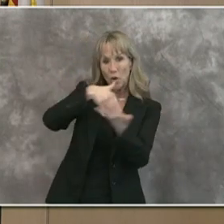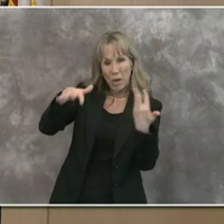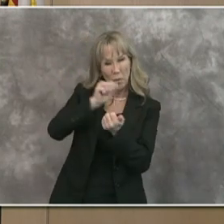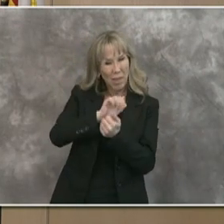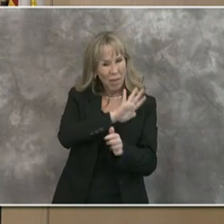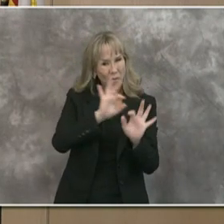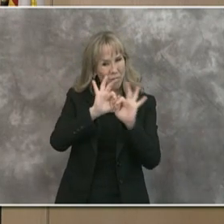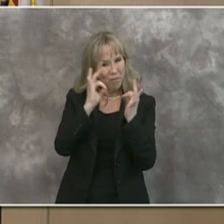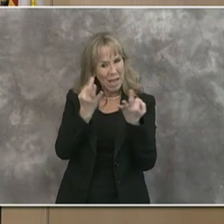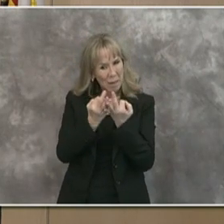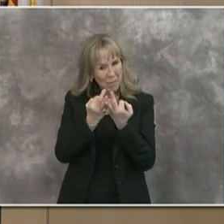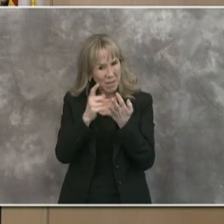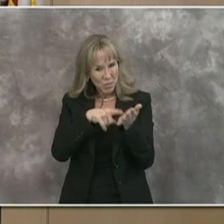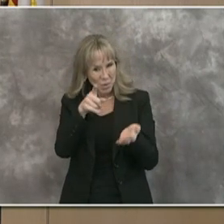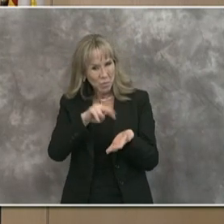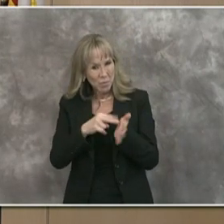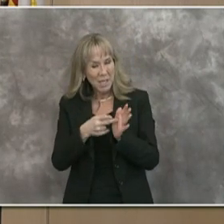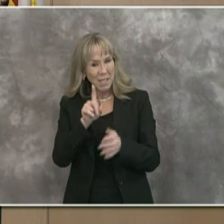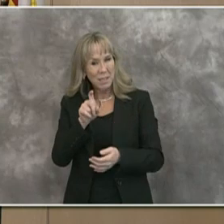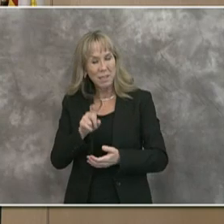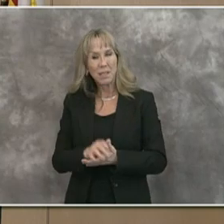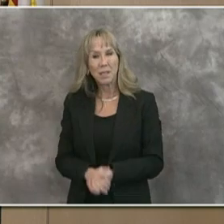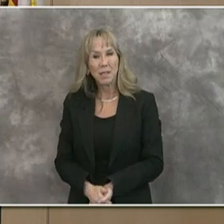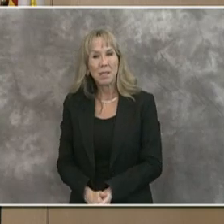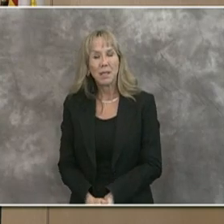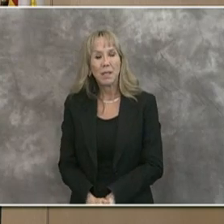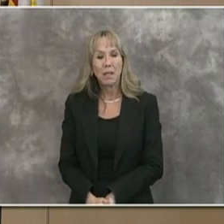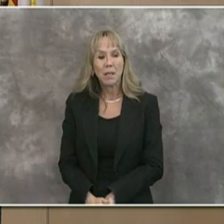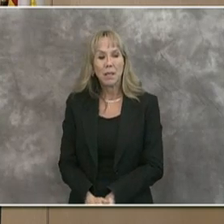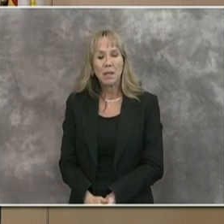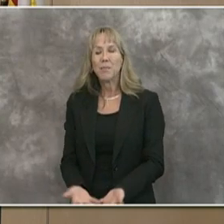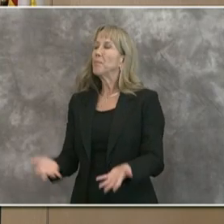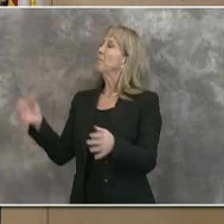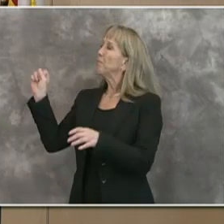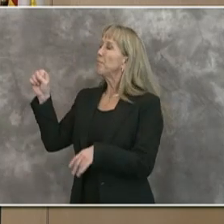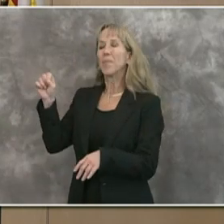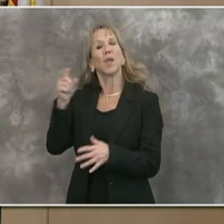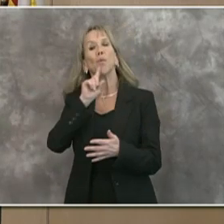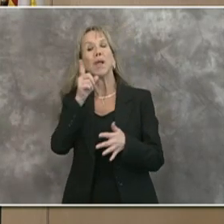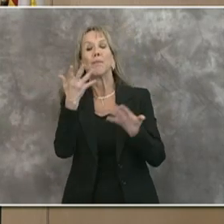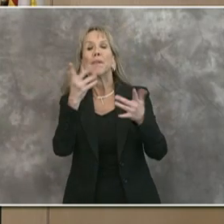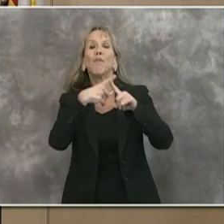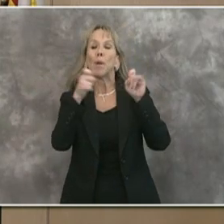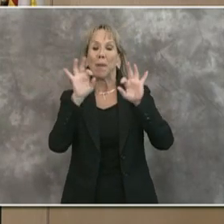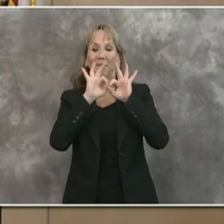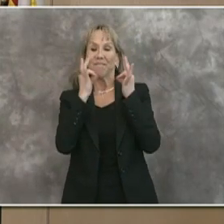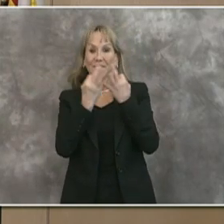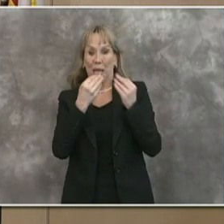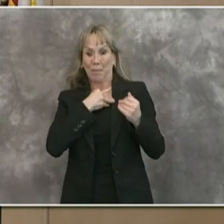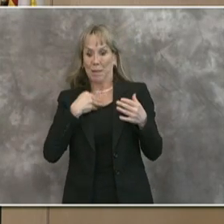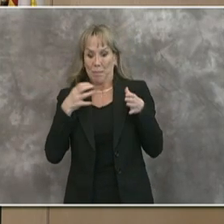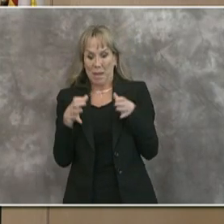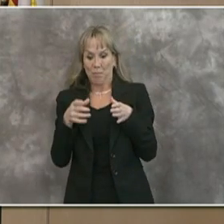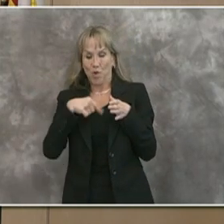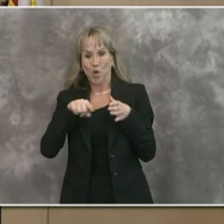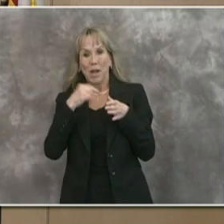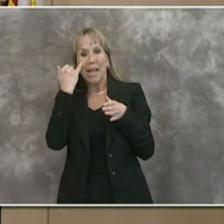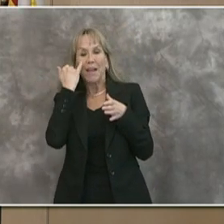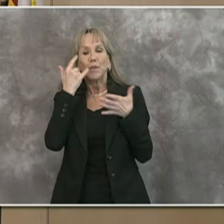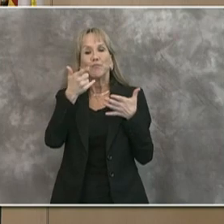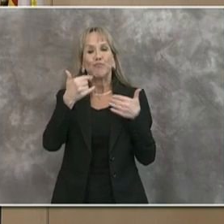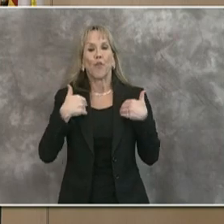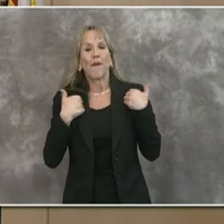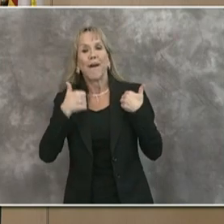family members. Is that the question you're asking? Yes, basically from a family member's point of view. If you're the